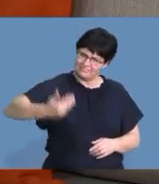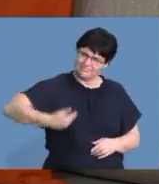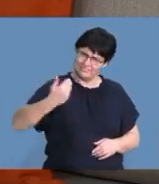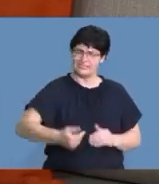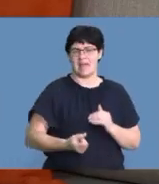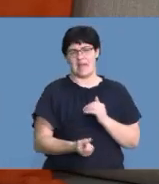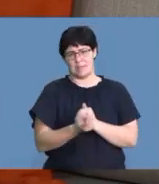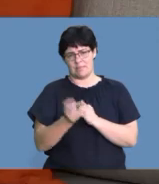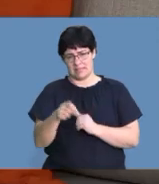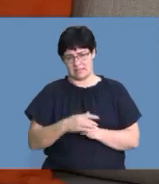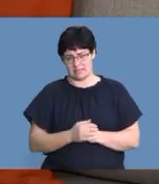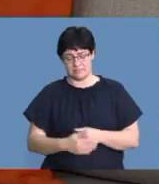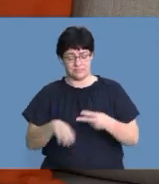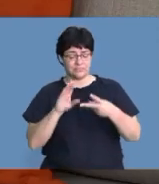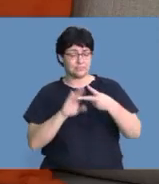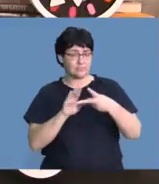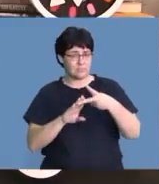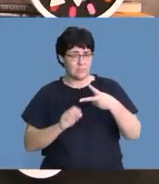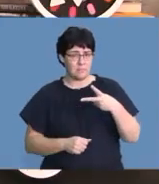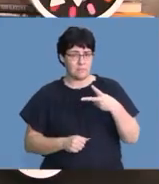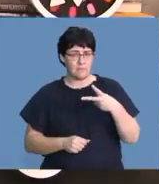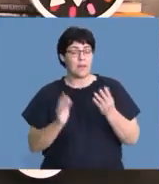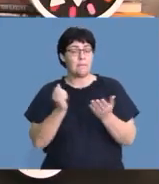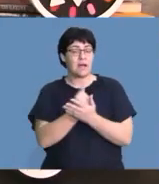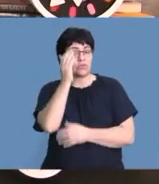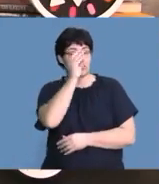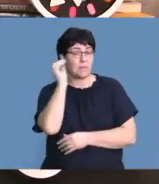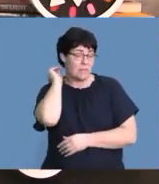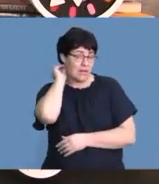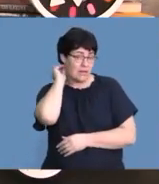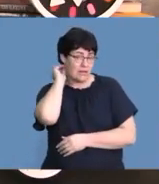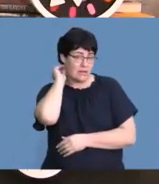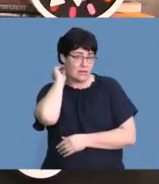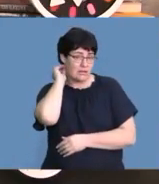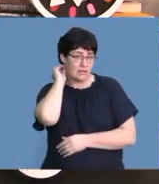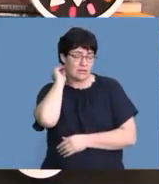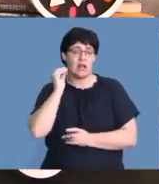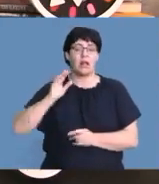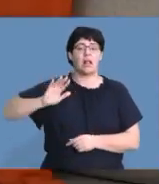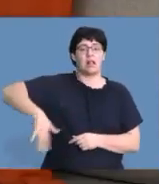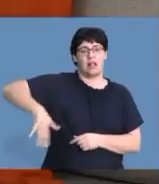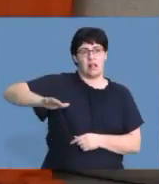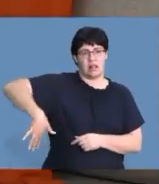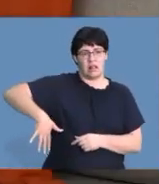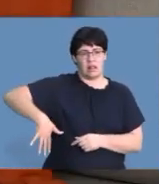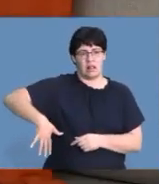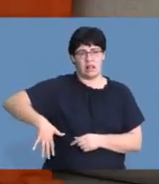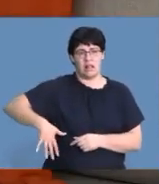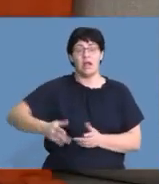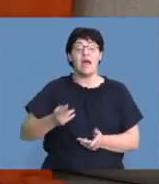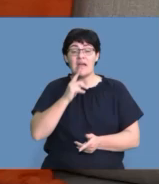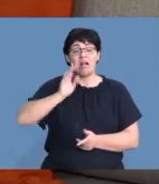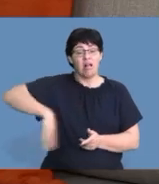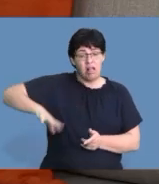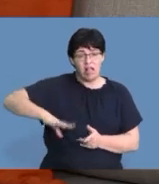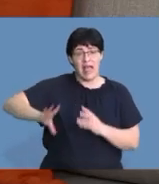time. Then we've got the next one. I want you to remember this point. It's neglect adds